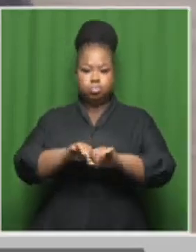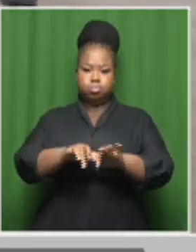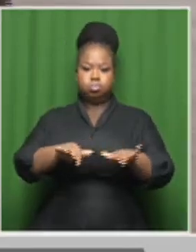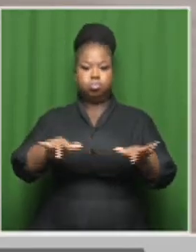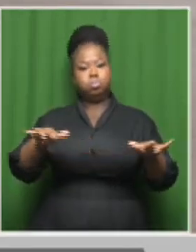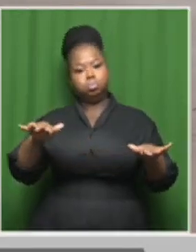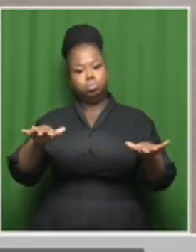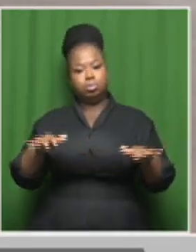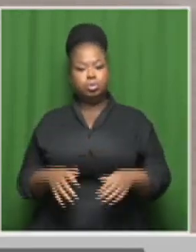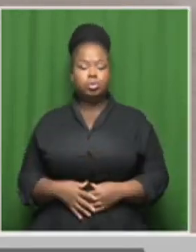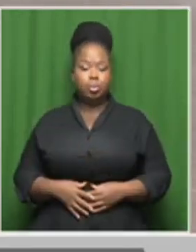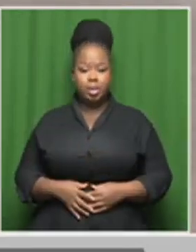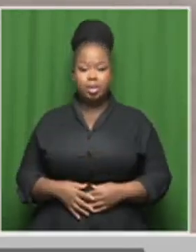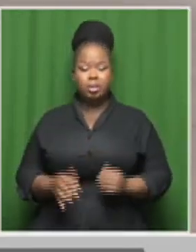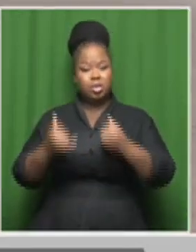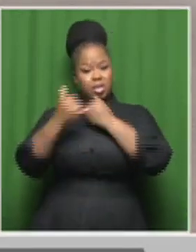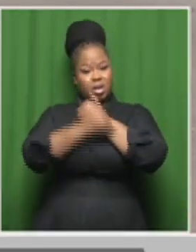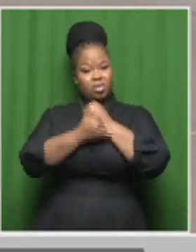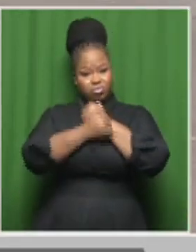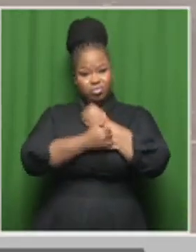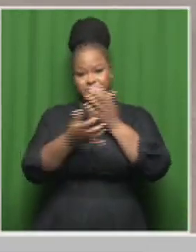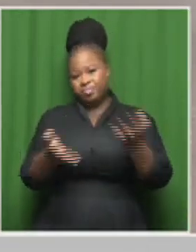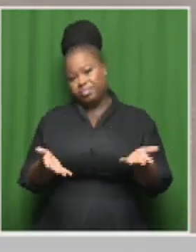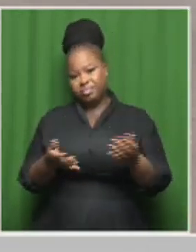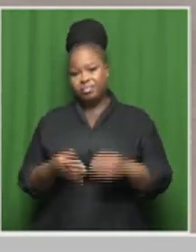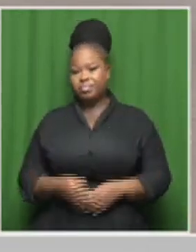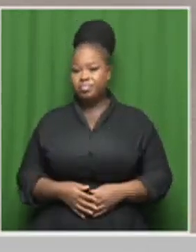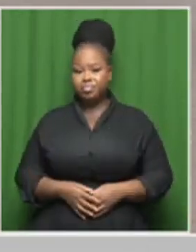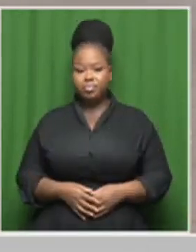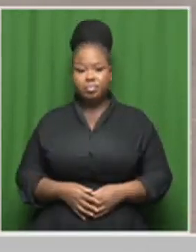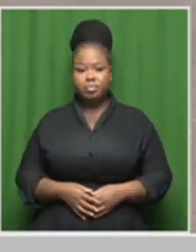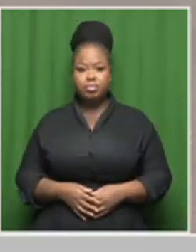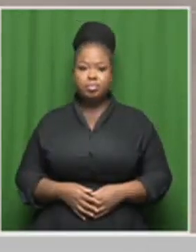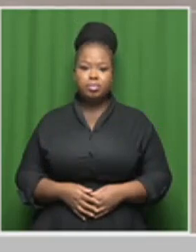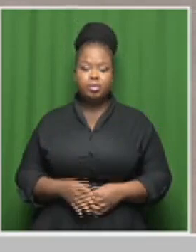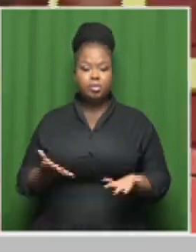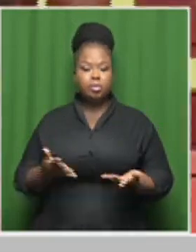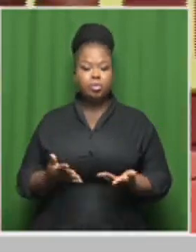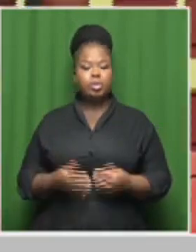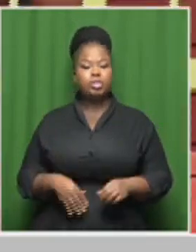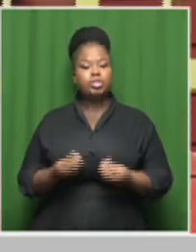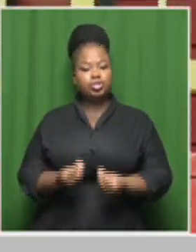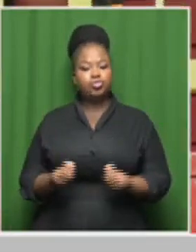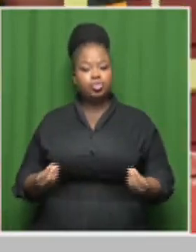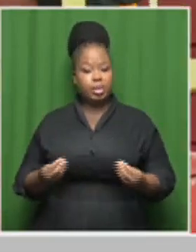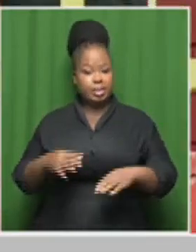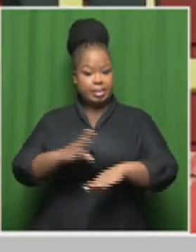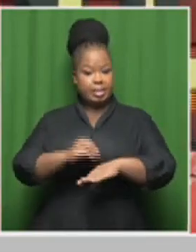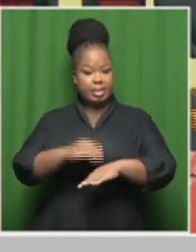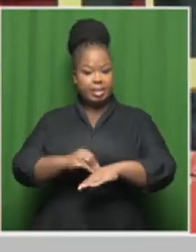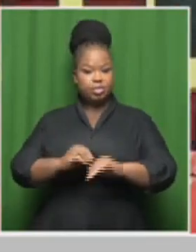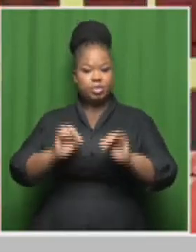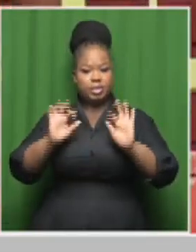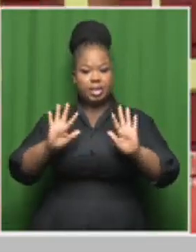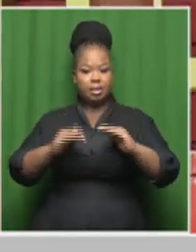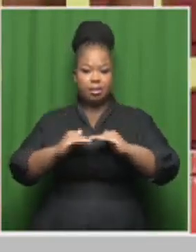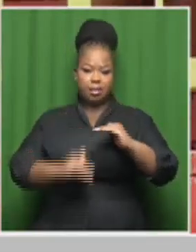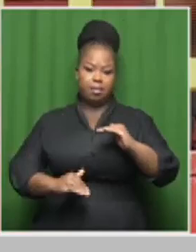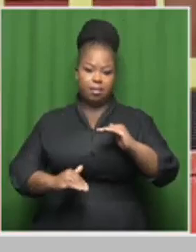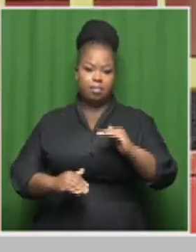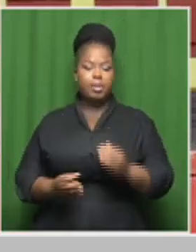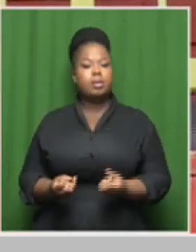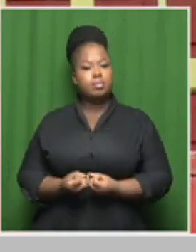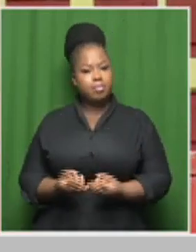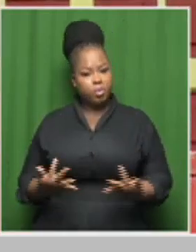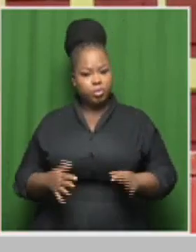globally in our country as well, and mainly affects children under the age of 10. The majority of